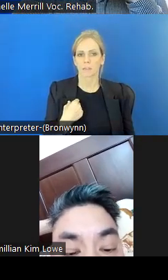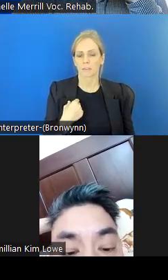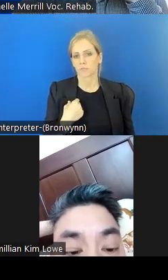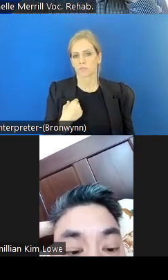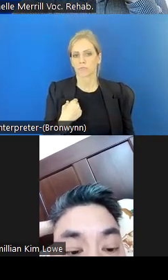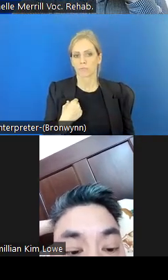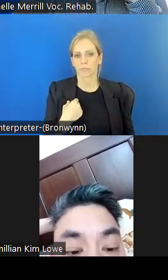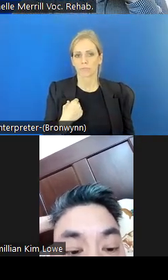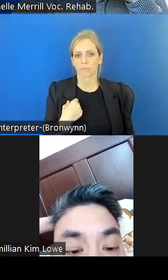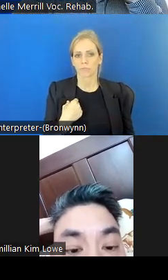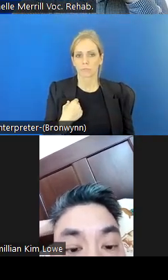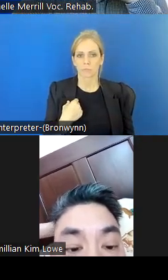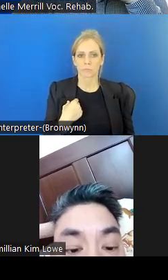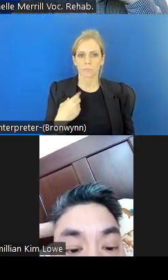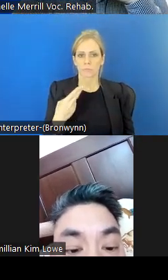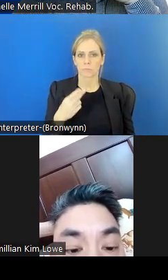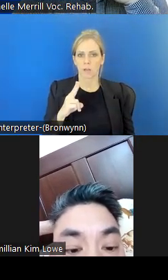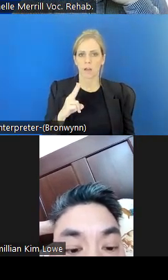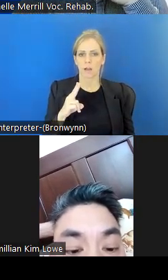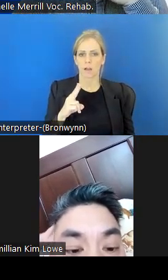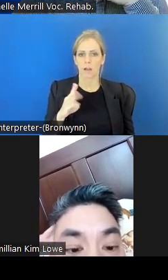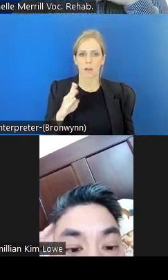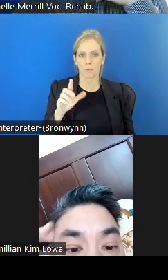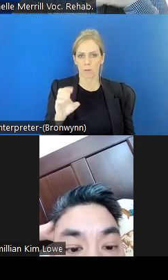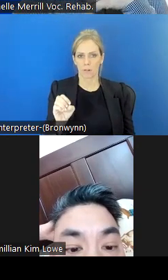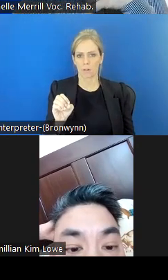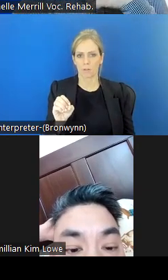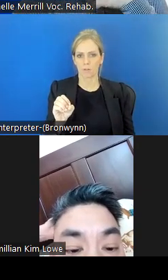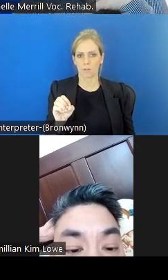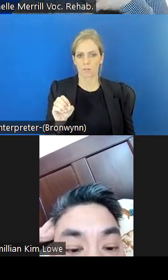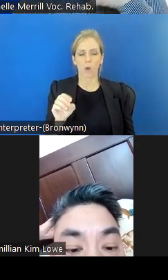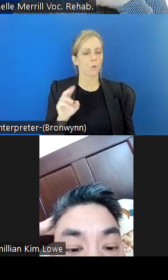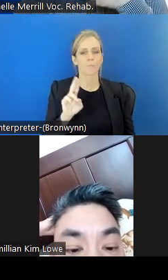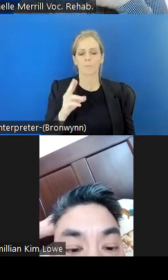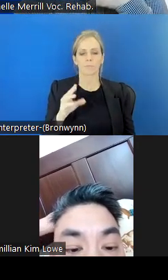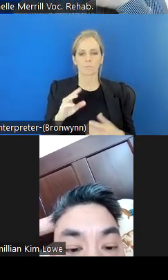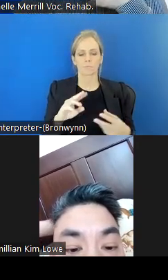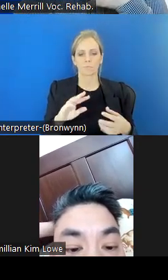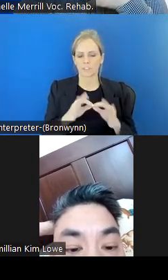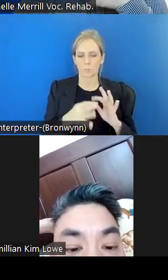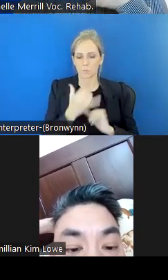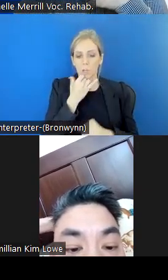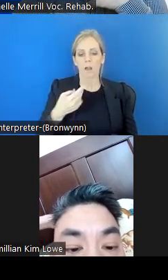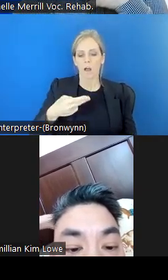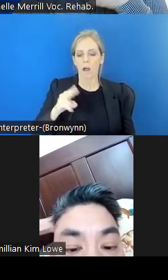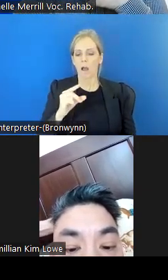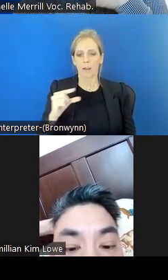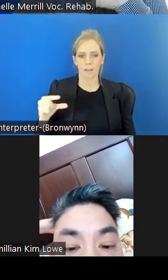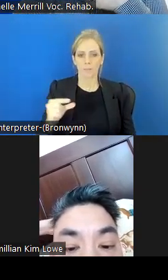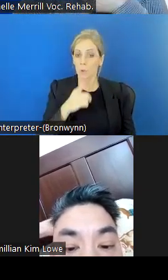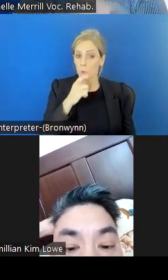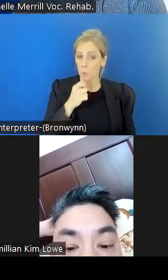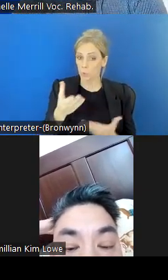So who serves Hug High School? Stephen Triana, and his technician,